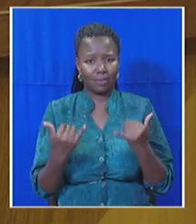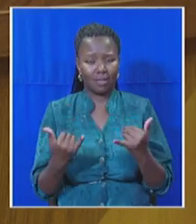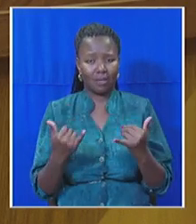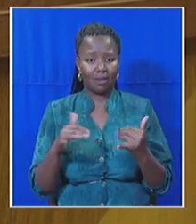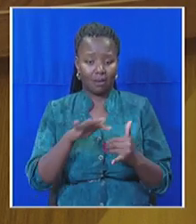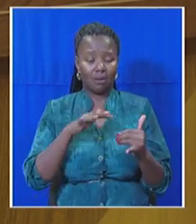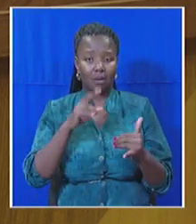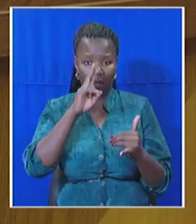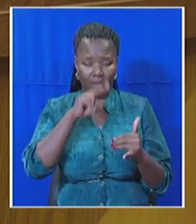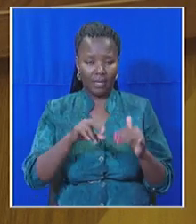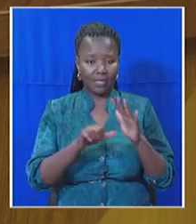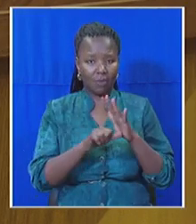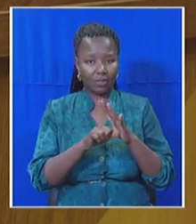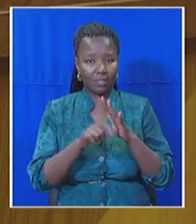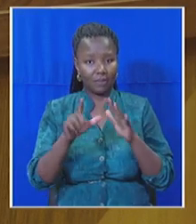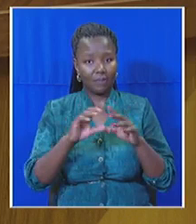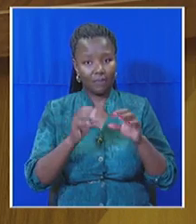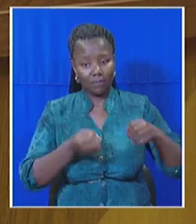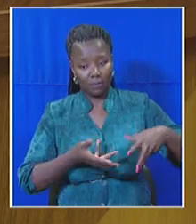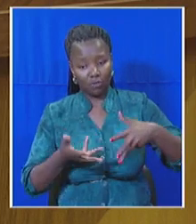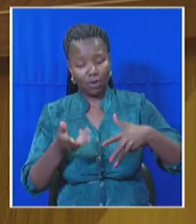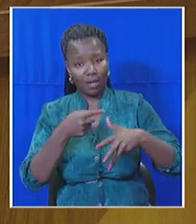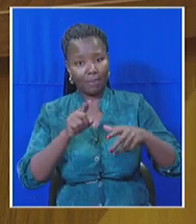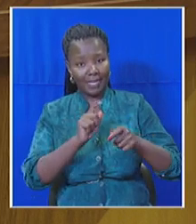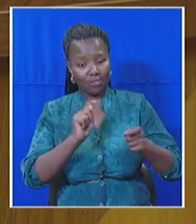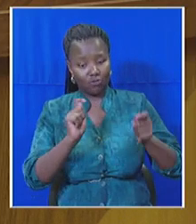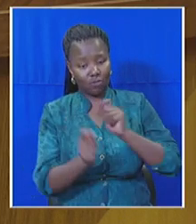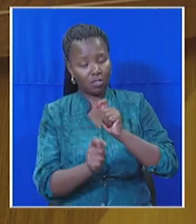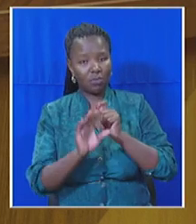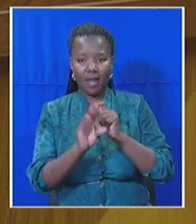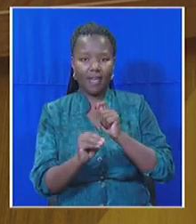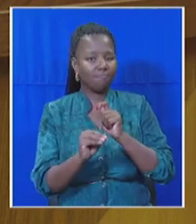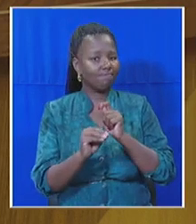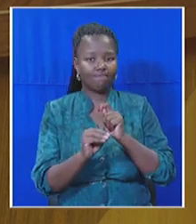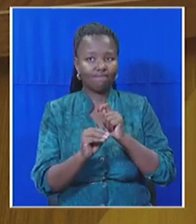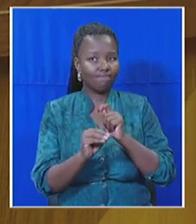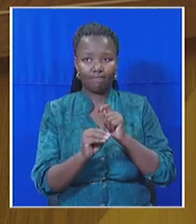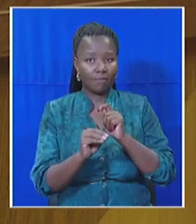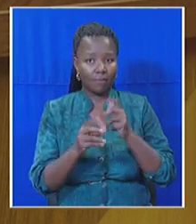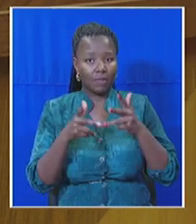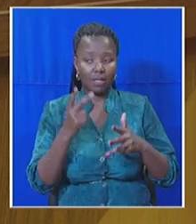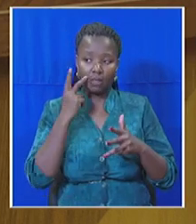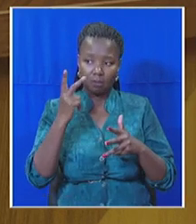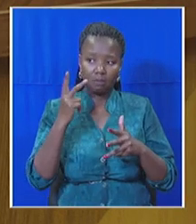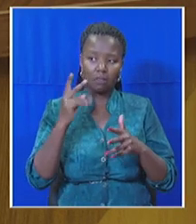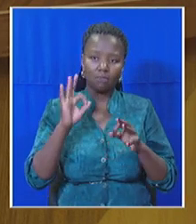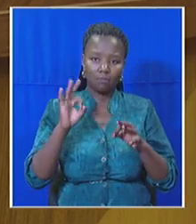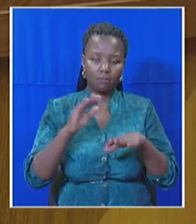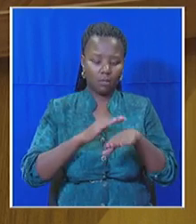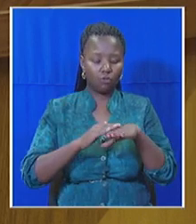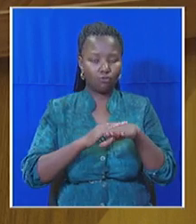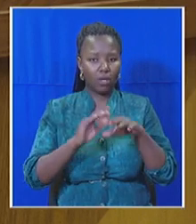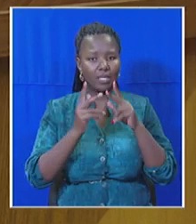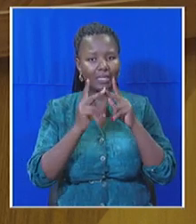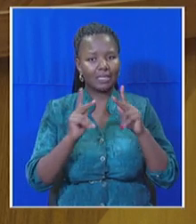to the fore the fact that our sporting codes have not transformed yet to the extent that they reflect the diversity